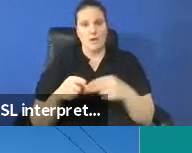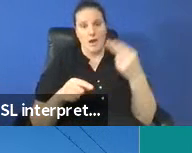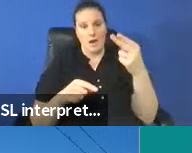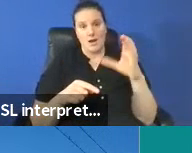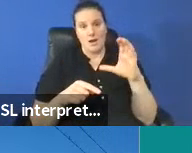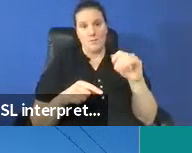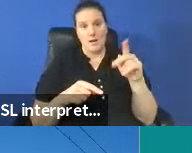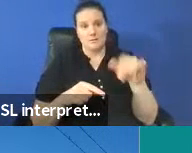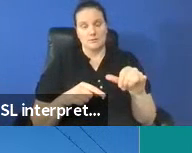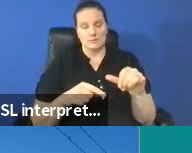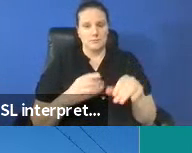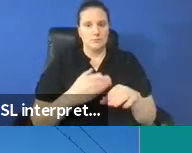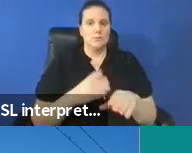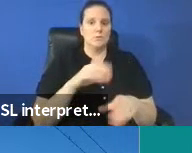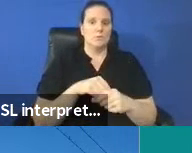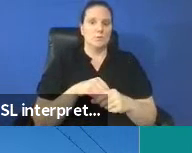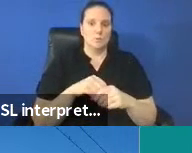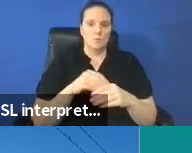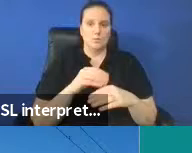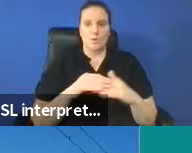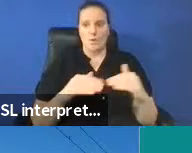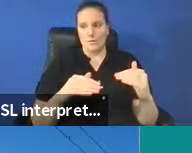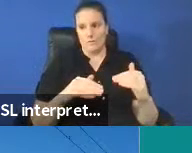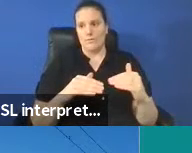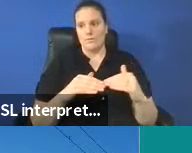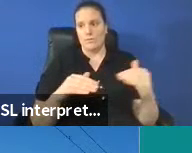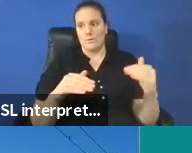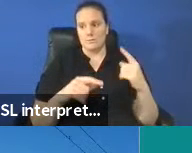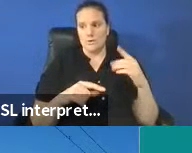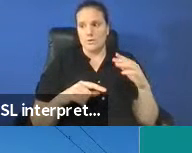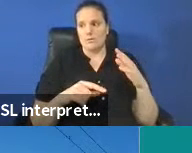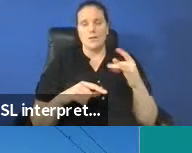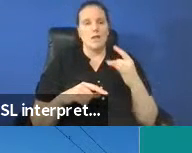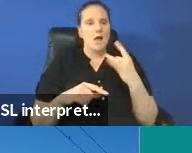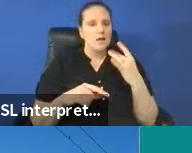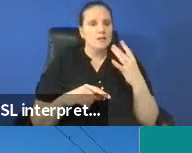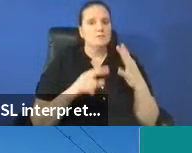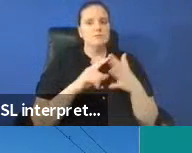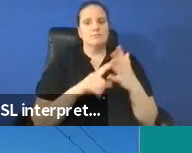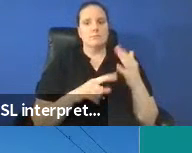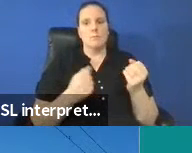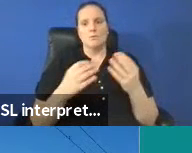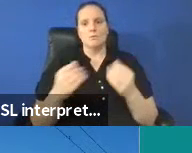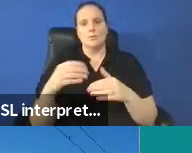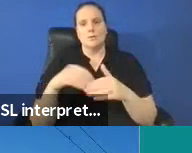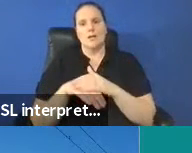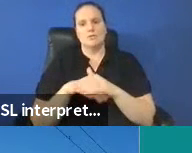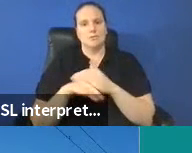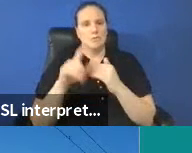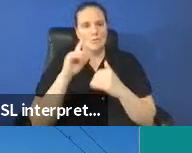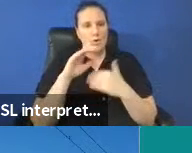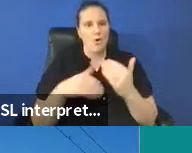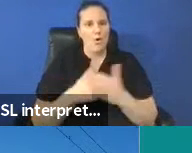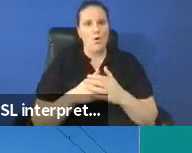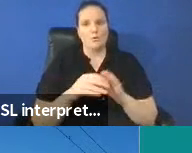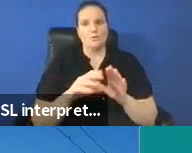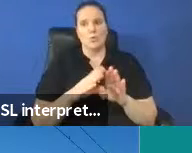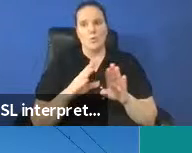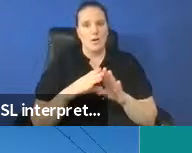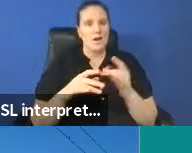capacity, also include low floors for near level boarding and alighting, and have multiple entrances for all door boarding and